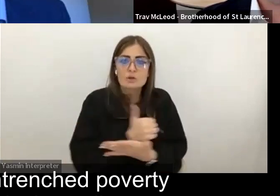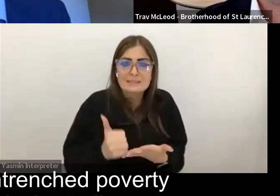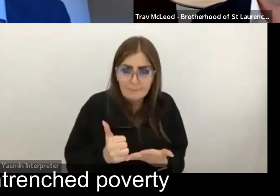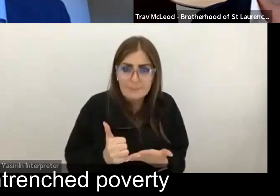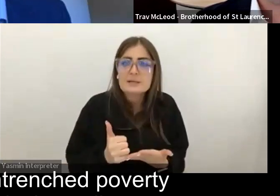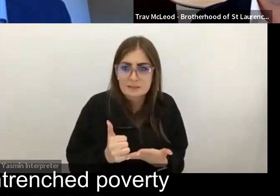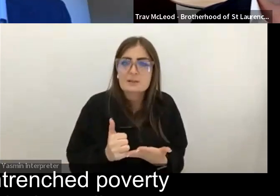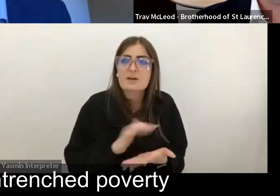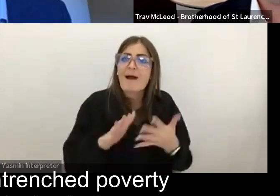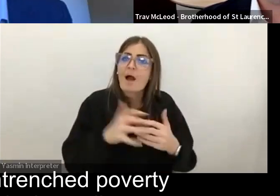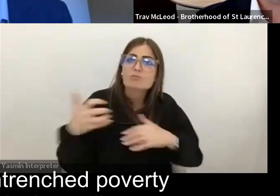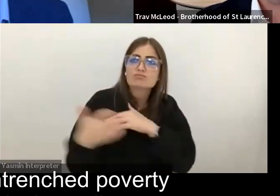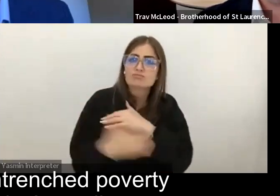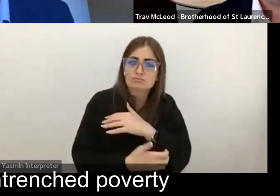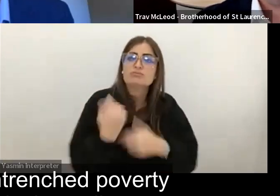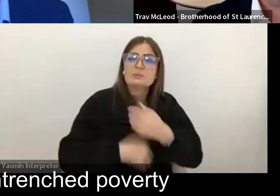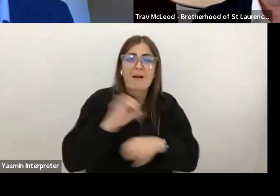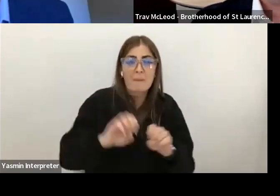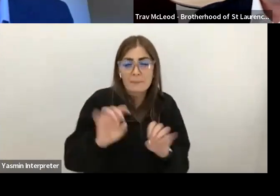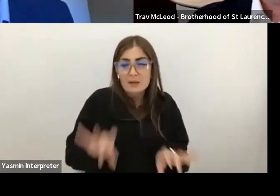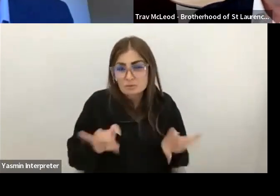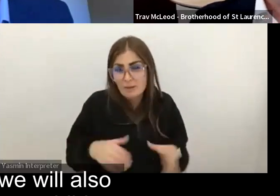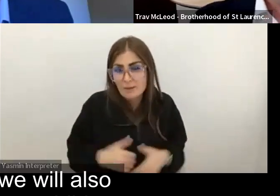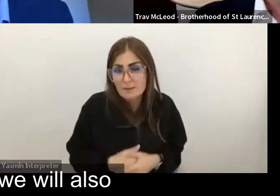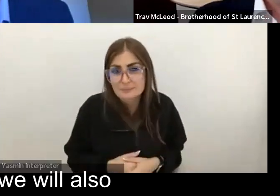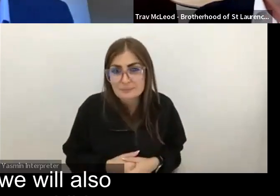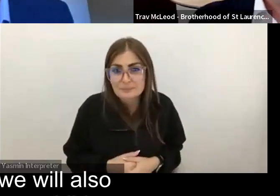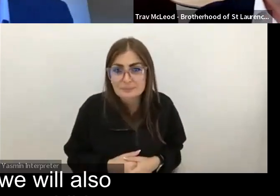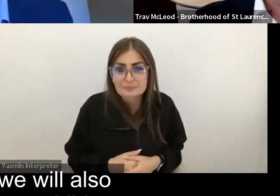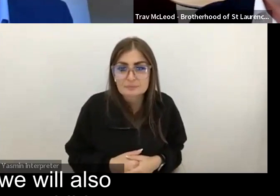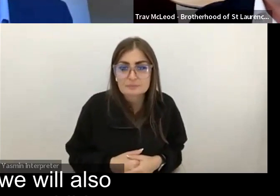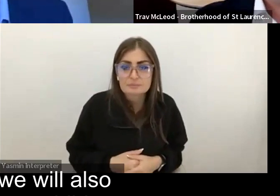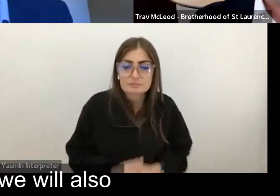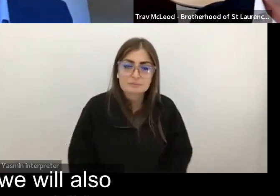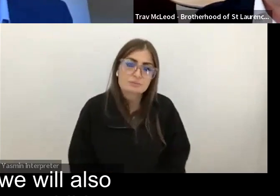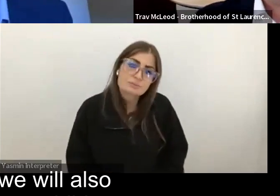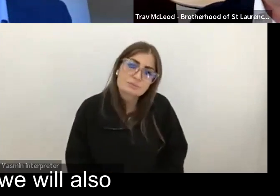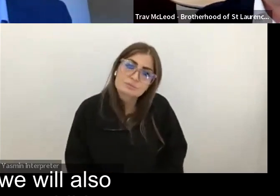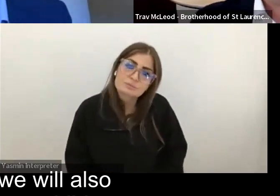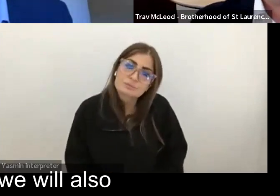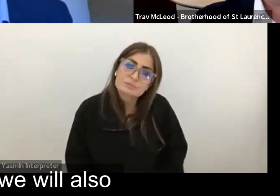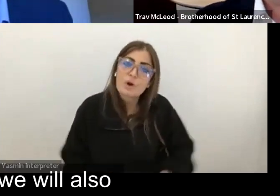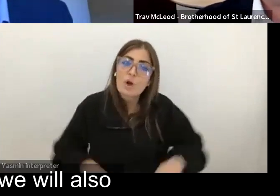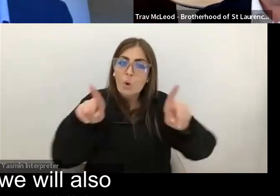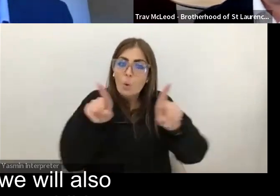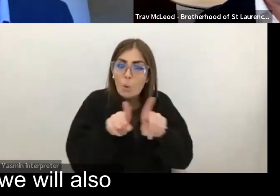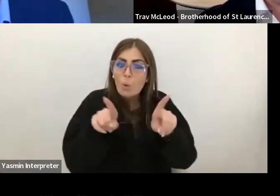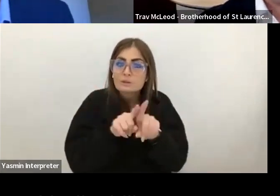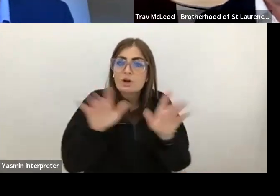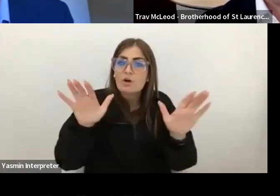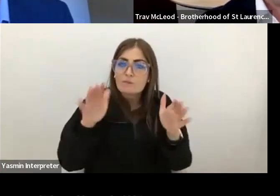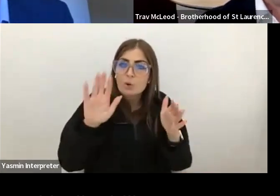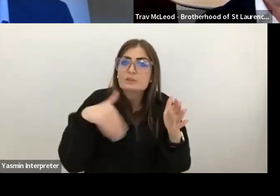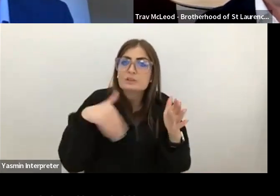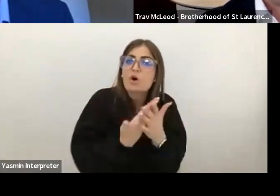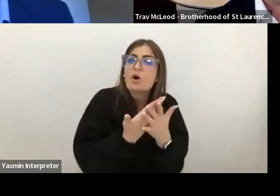entrenched poverty has become in Australia. Of course, we will also have a focus on children and